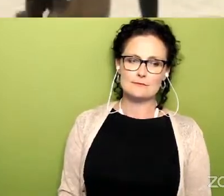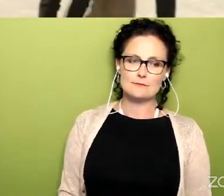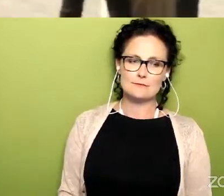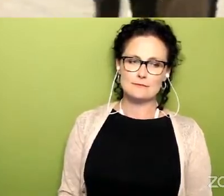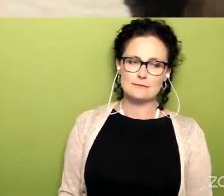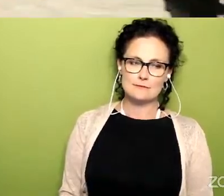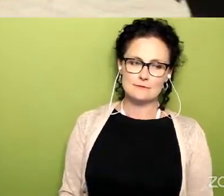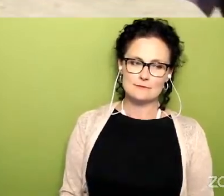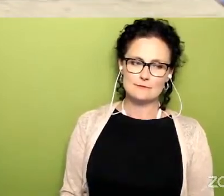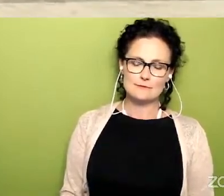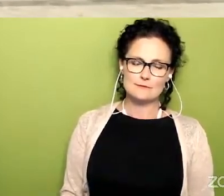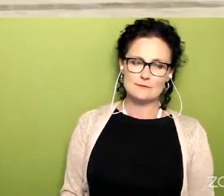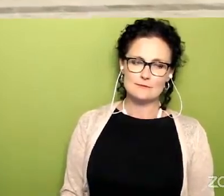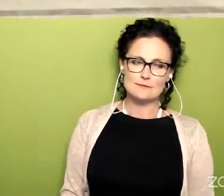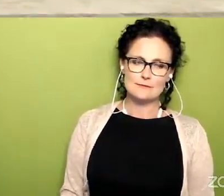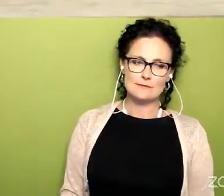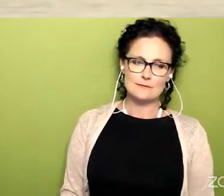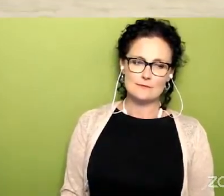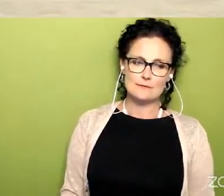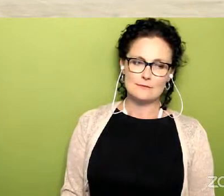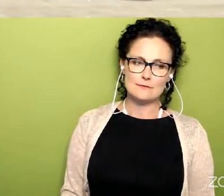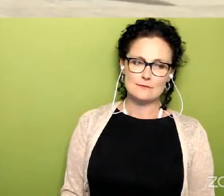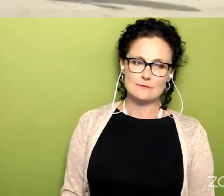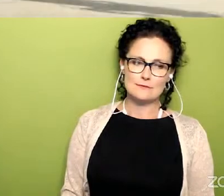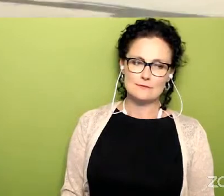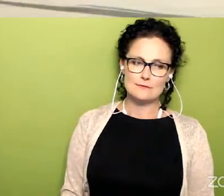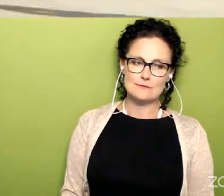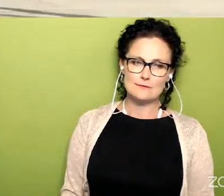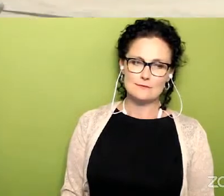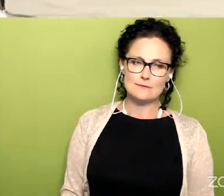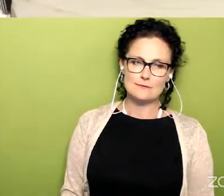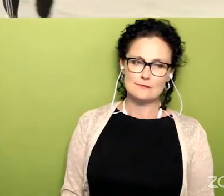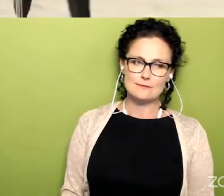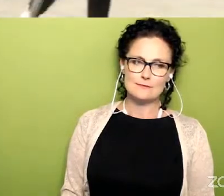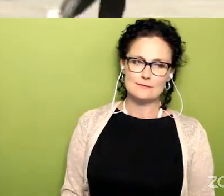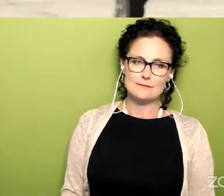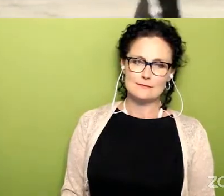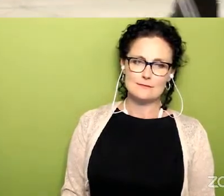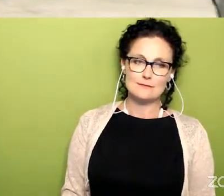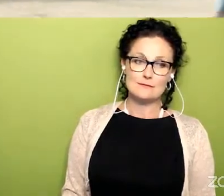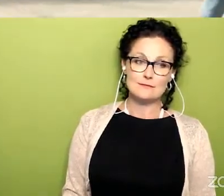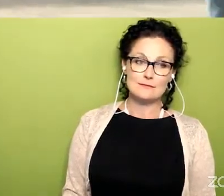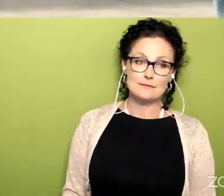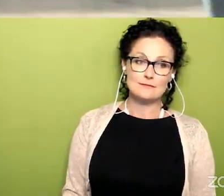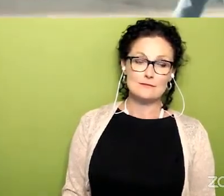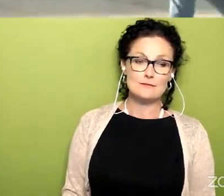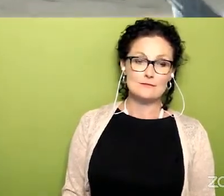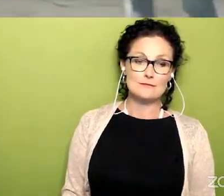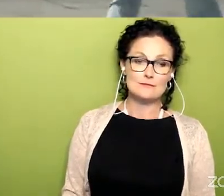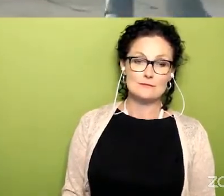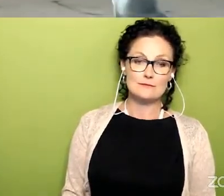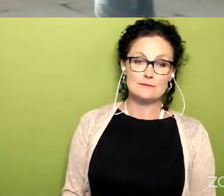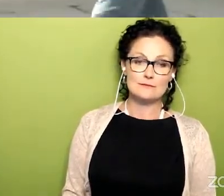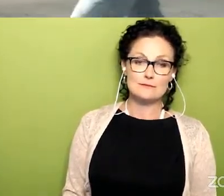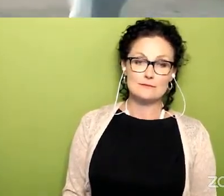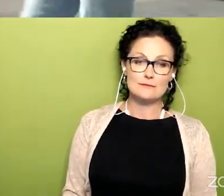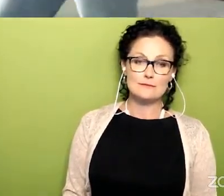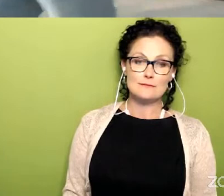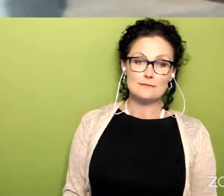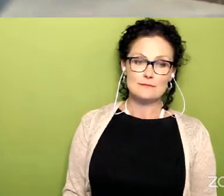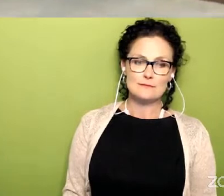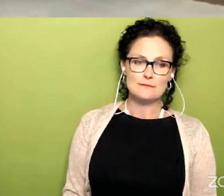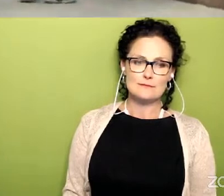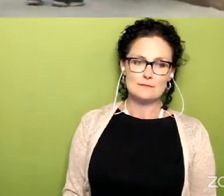the wall stop. Look at the wall stop. Look at the wall stop. Look at the wall